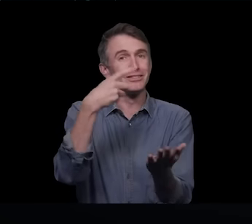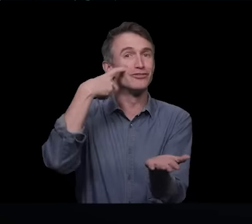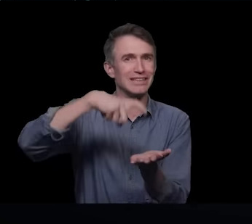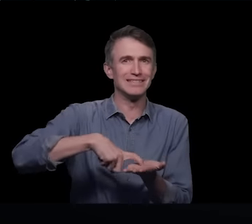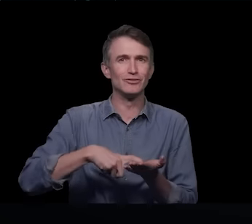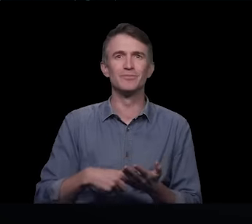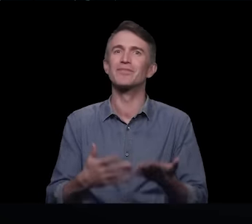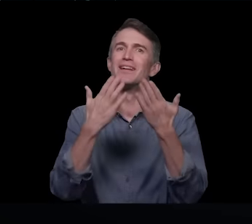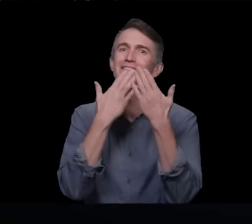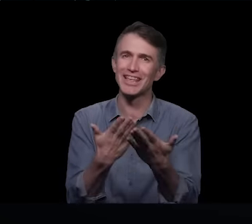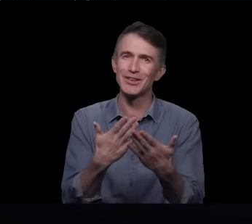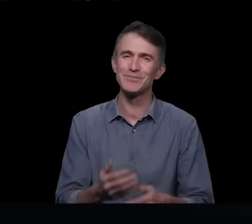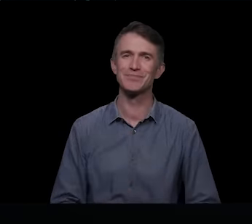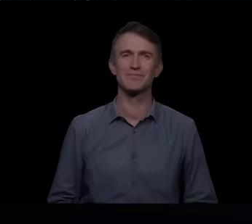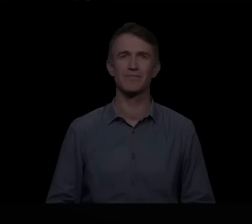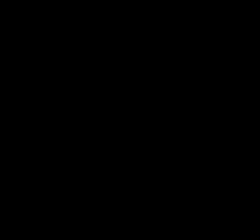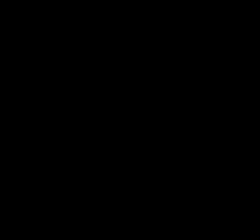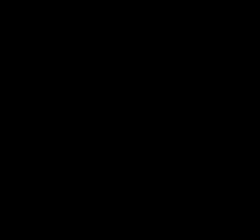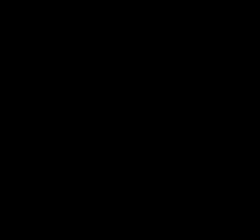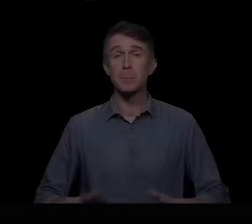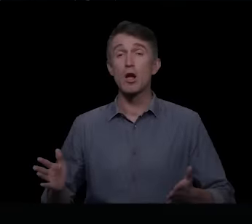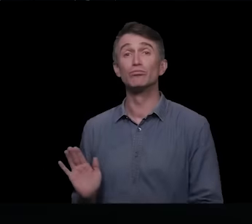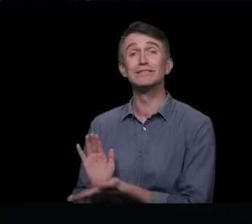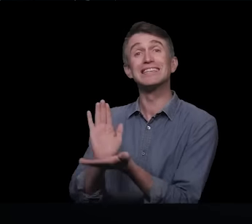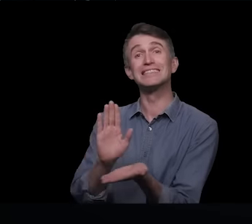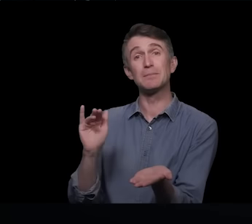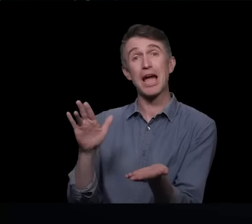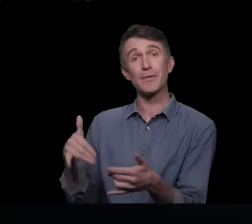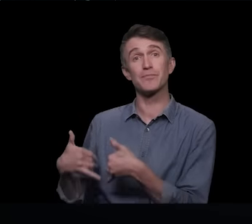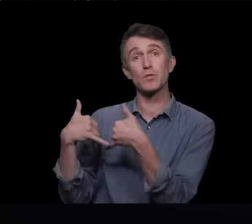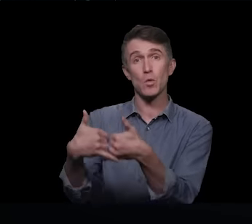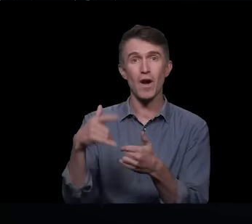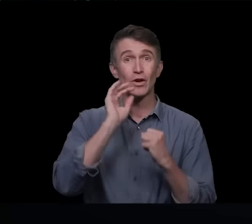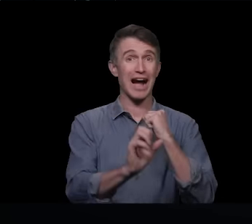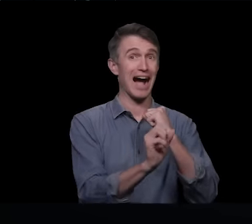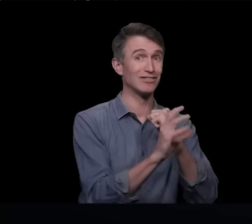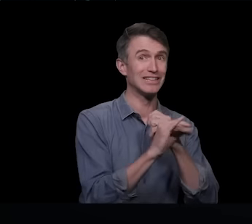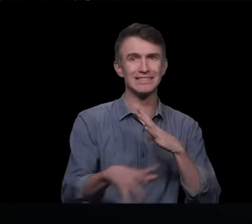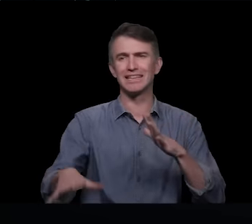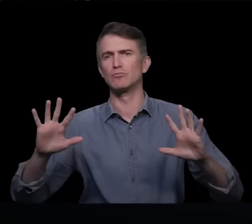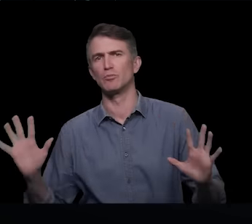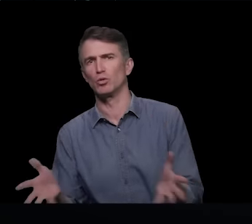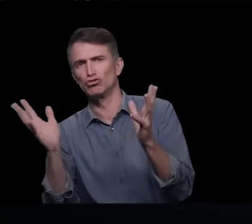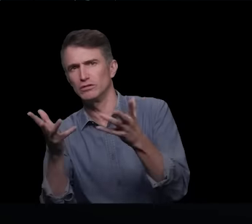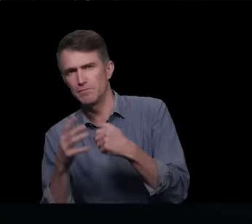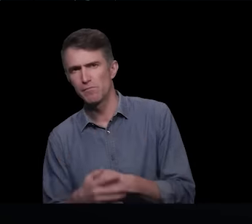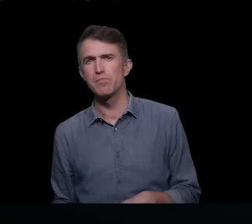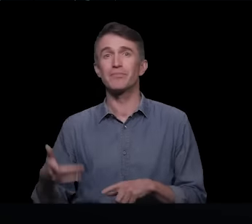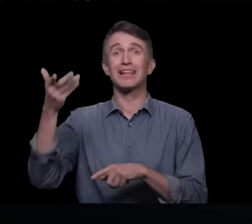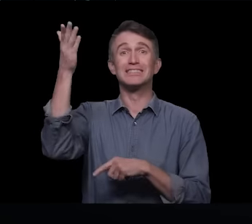special recognition. Thank you. Presenting the Barry Award for Advertising and Promotion is